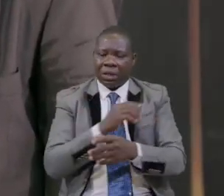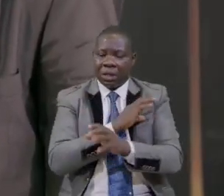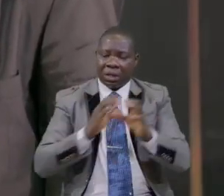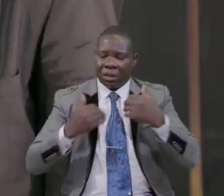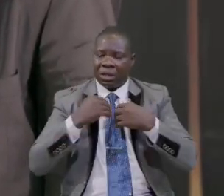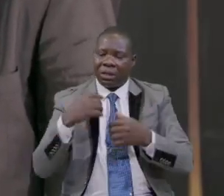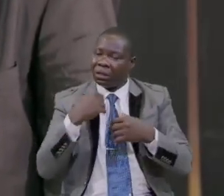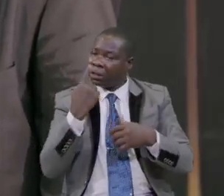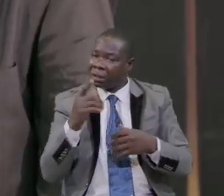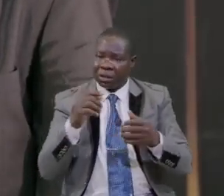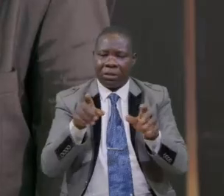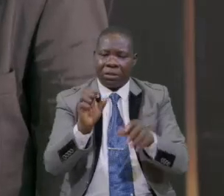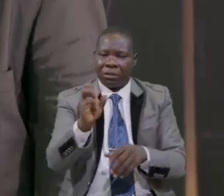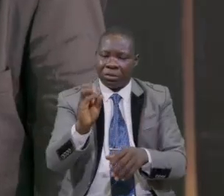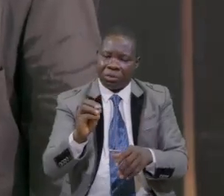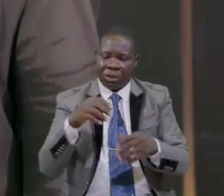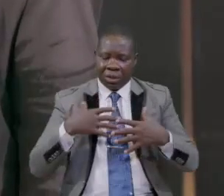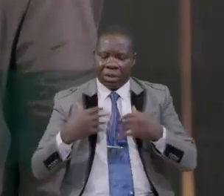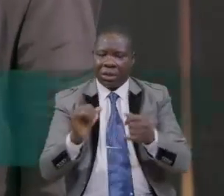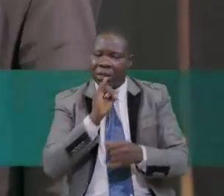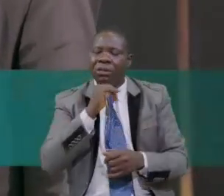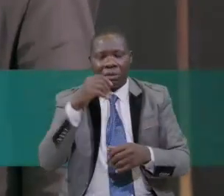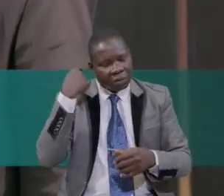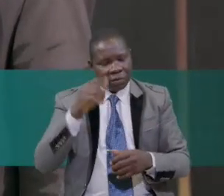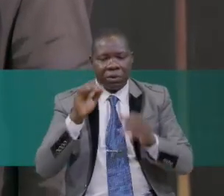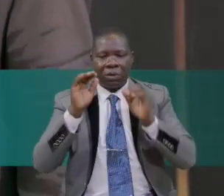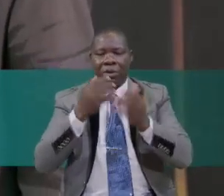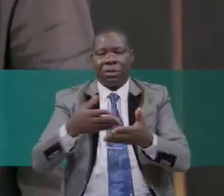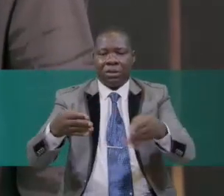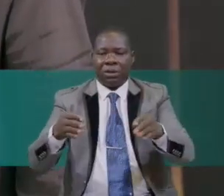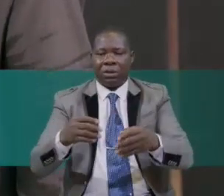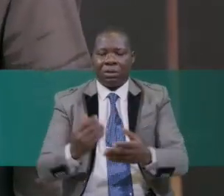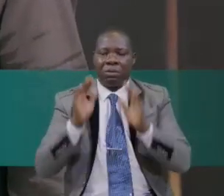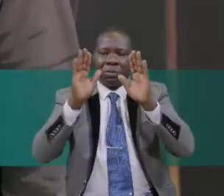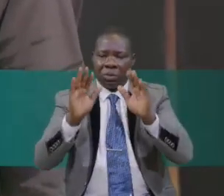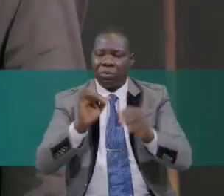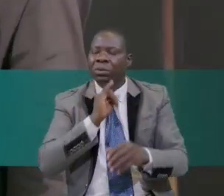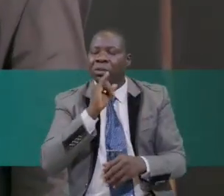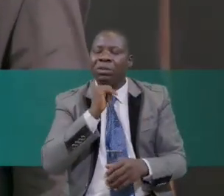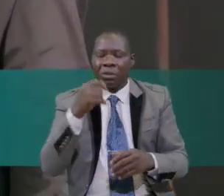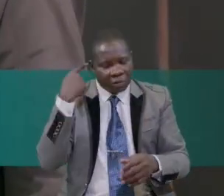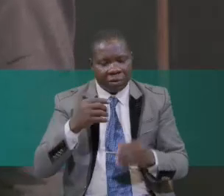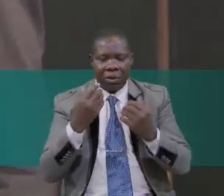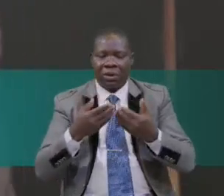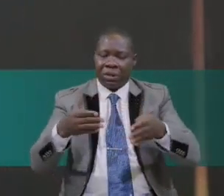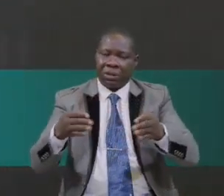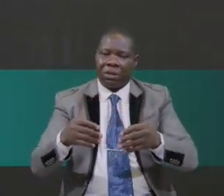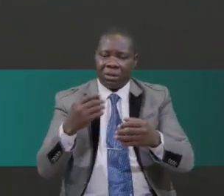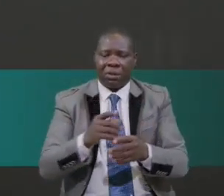sale. Miracle is not for sale. Deliverance is not for